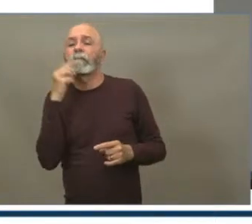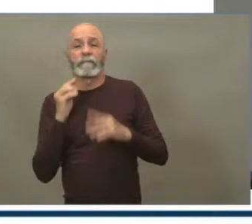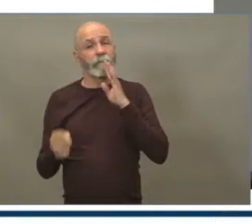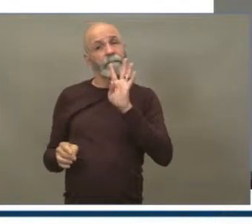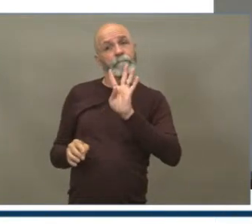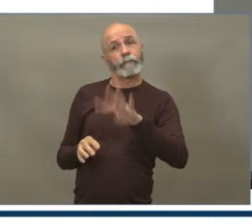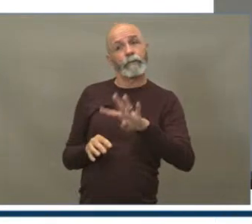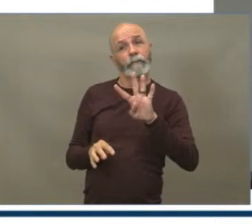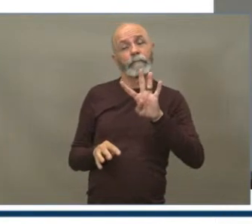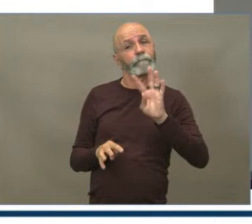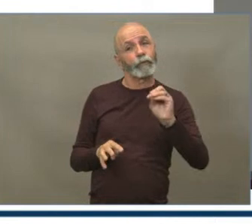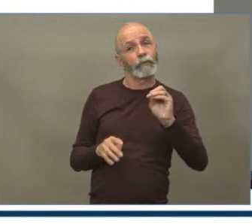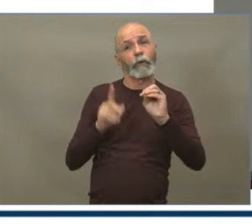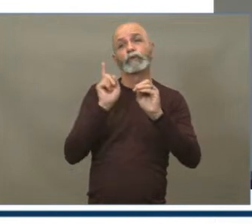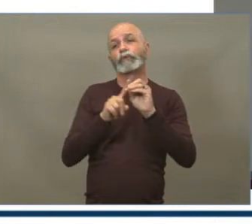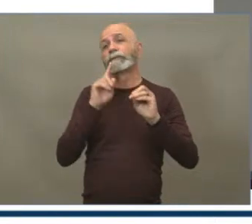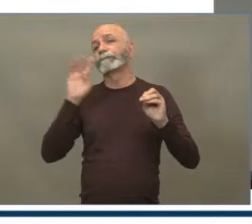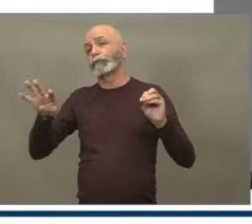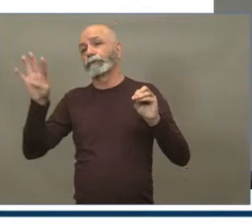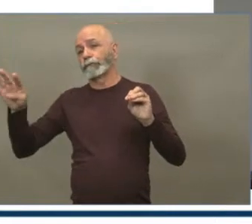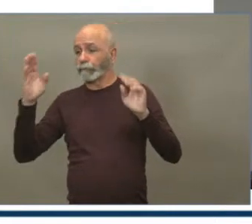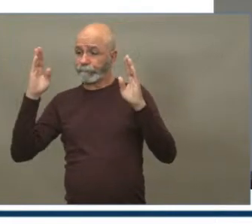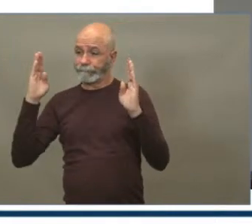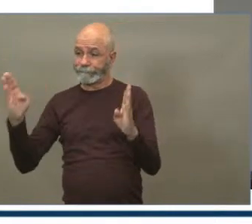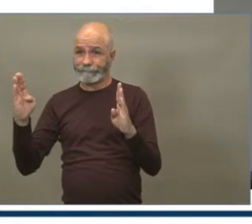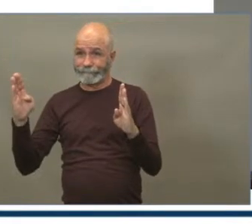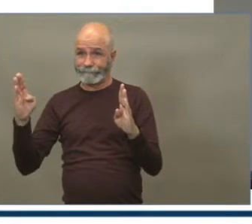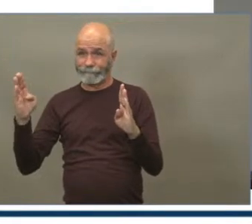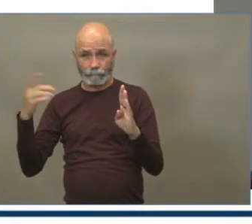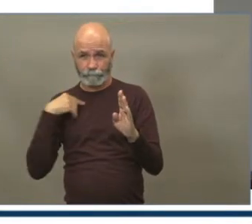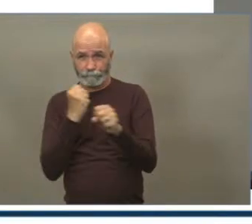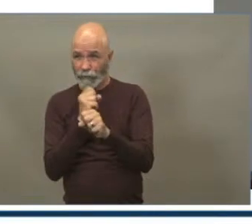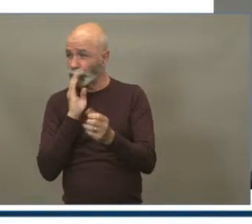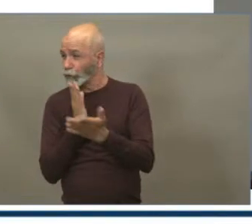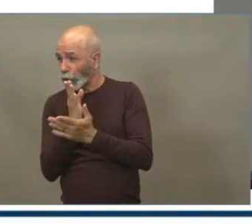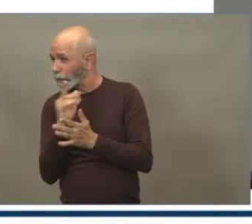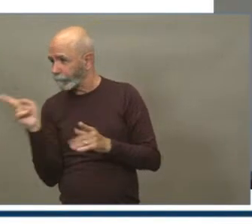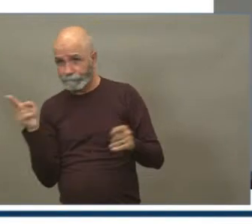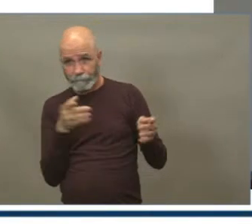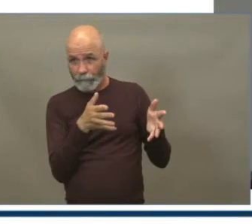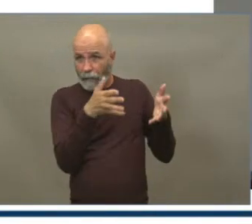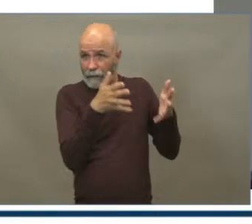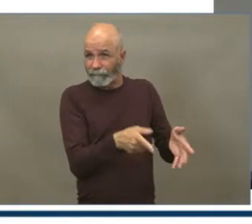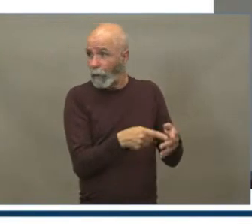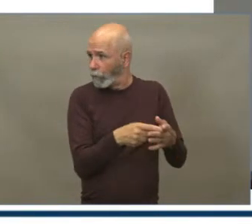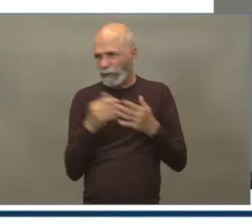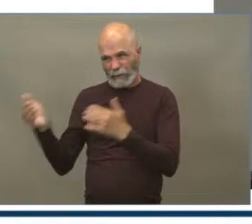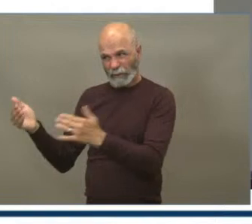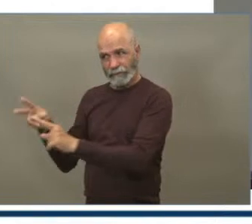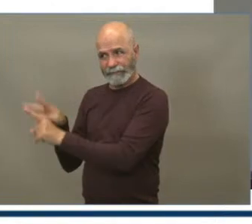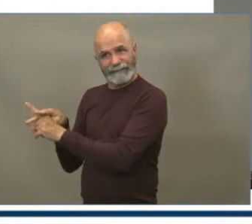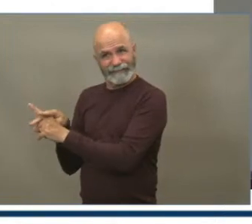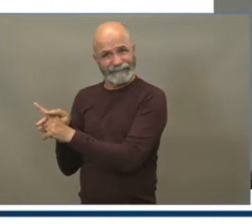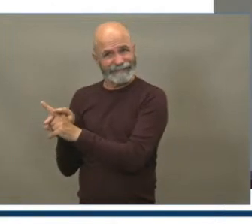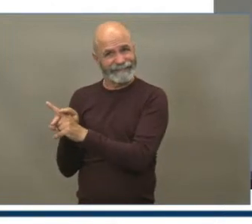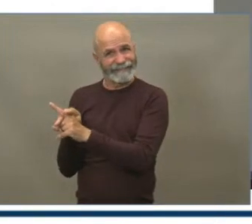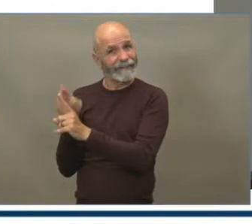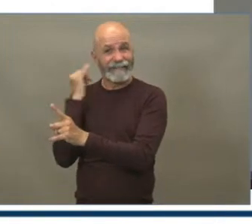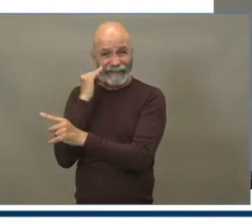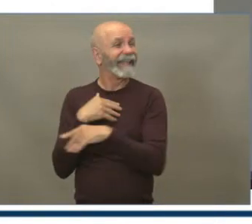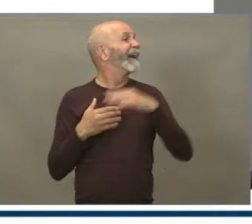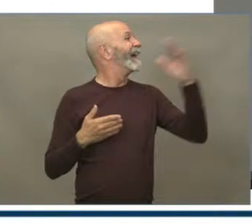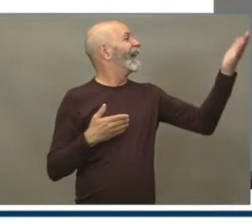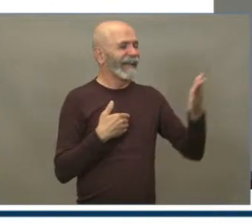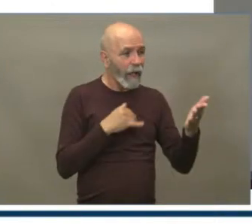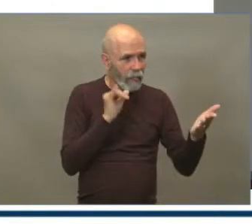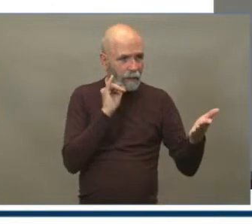in a very staged manner to make sure that we can deliver on the appointments, that when people book appointments, there's actually, when they go to their